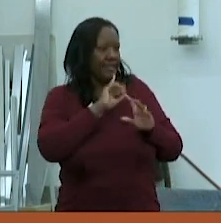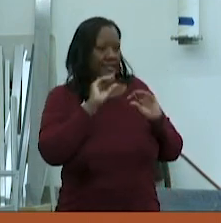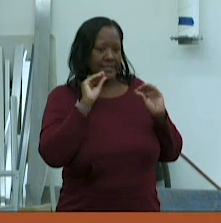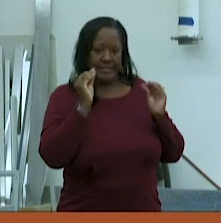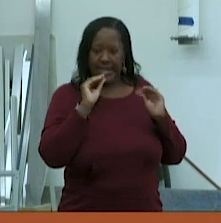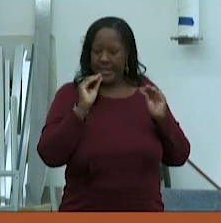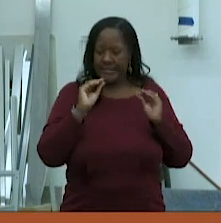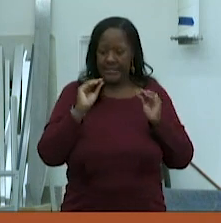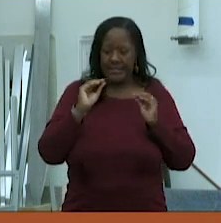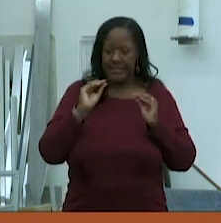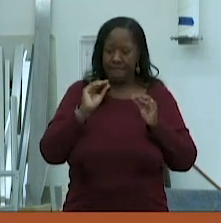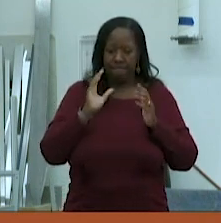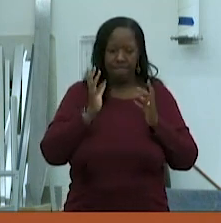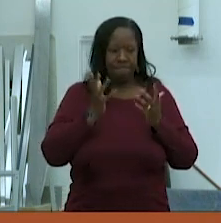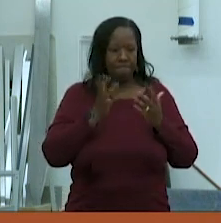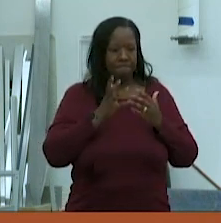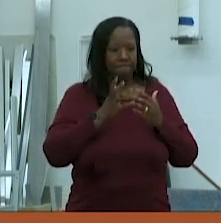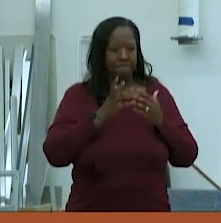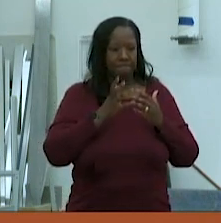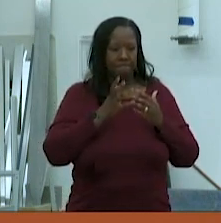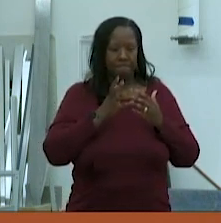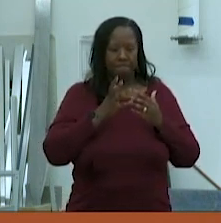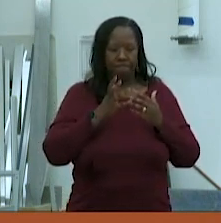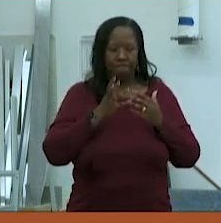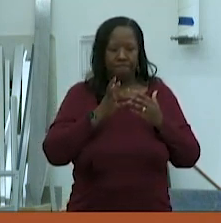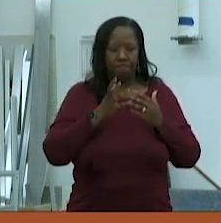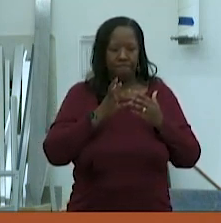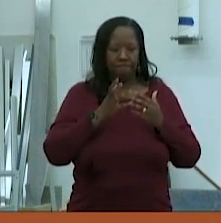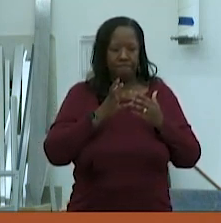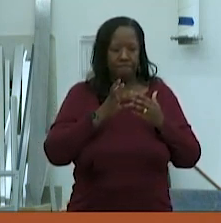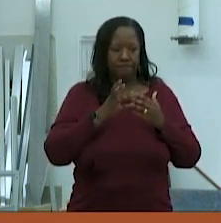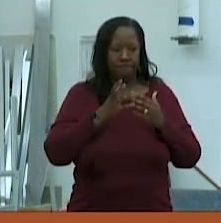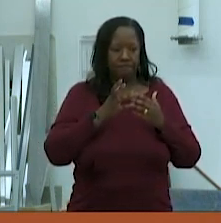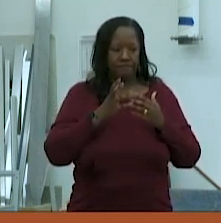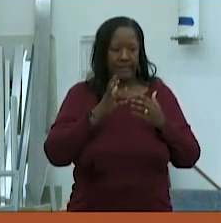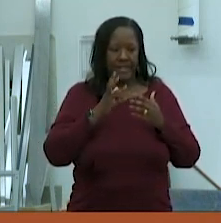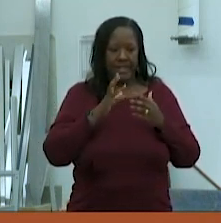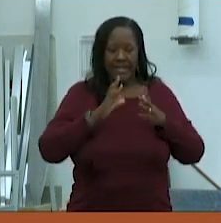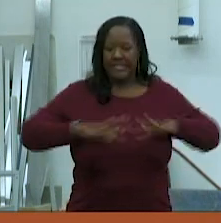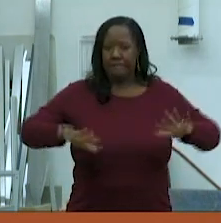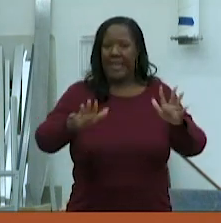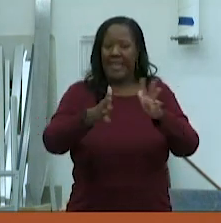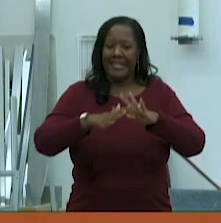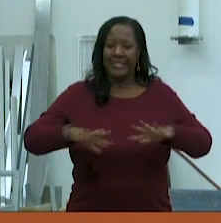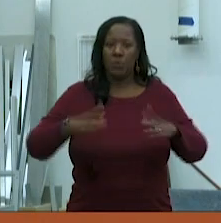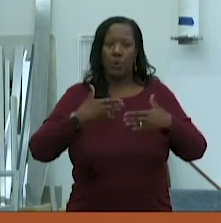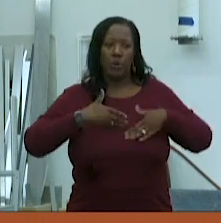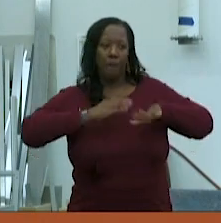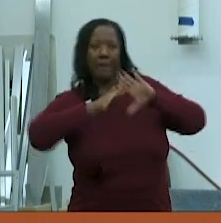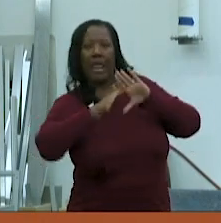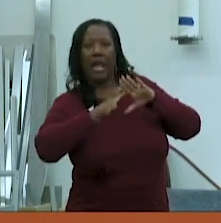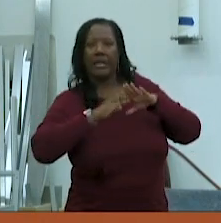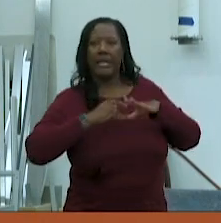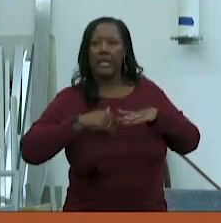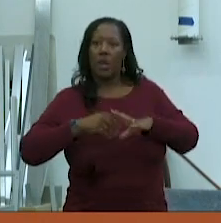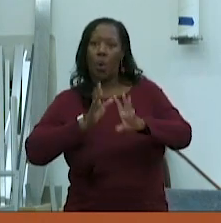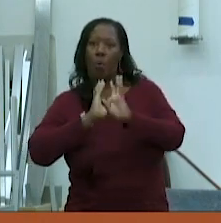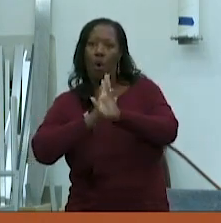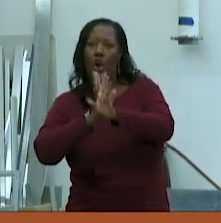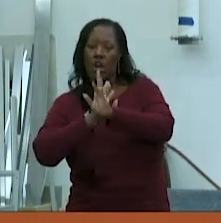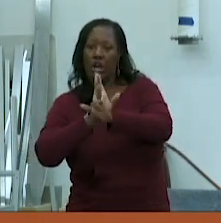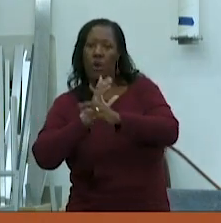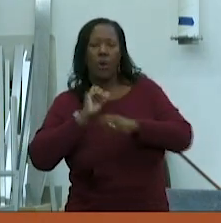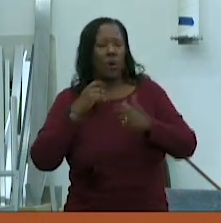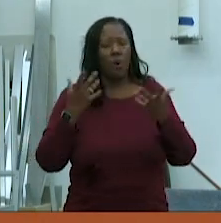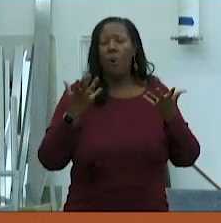making like, an obstacle course or a space where you're blocking up the audience in the exhibit. So